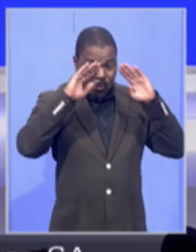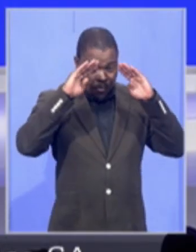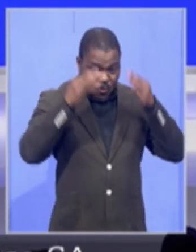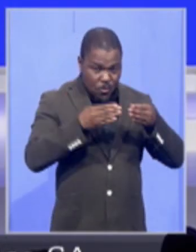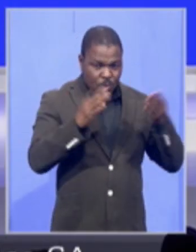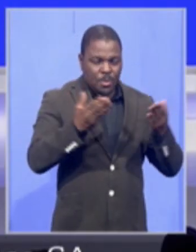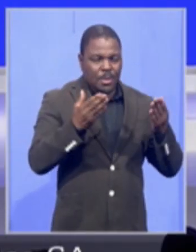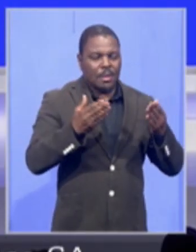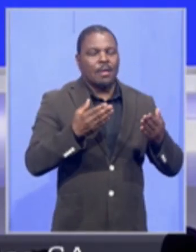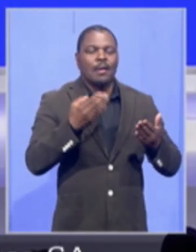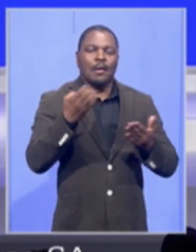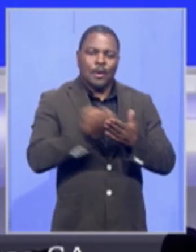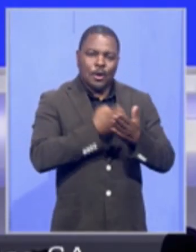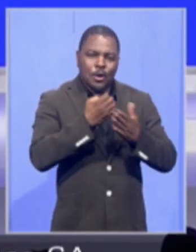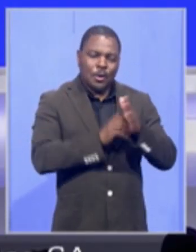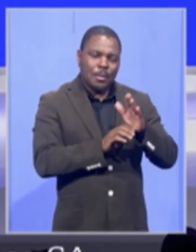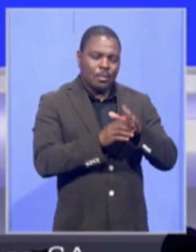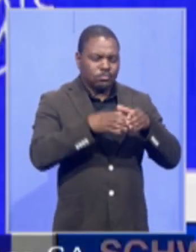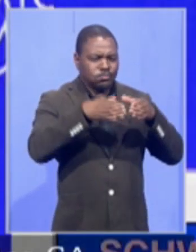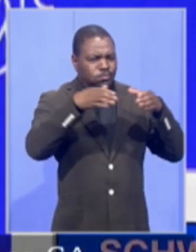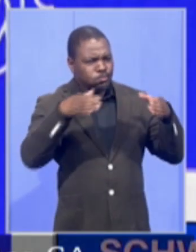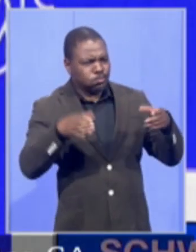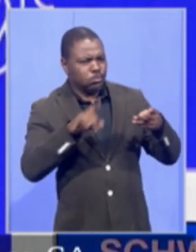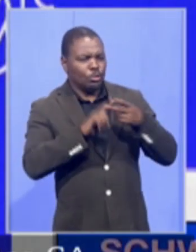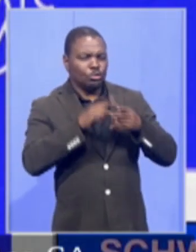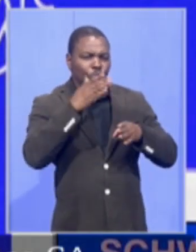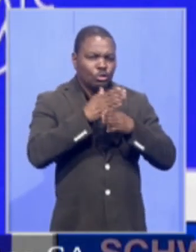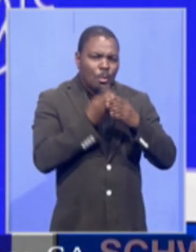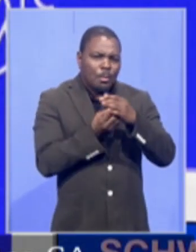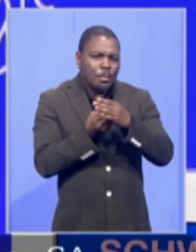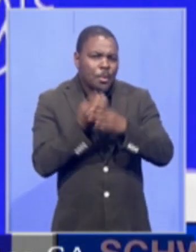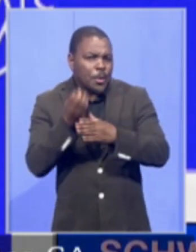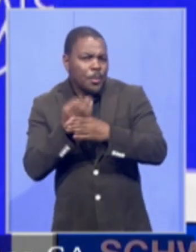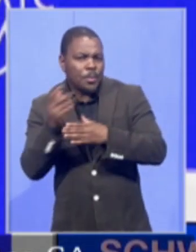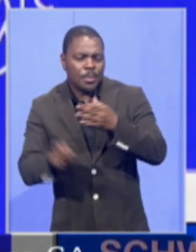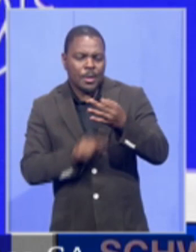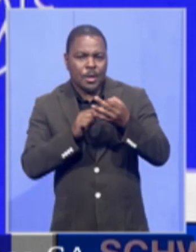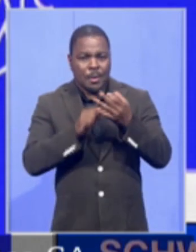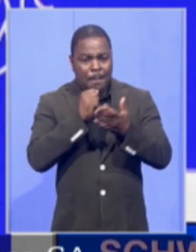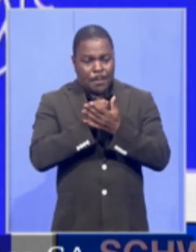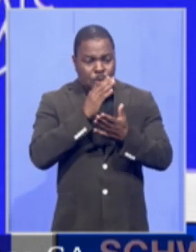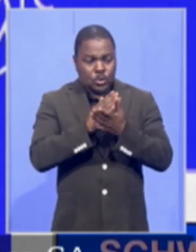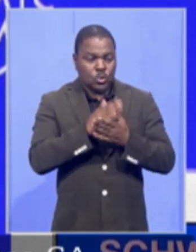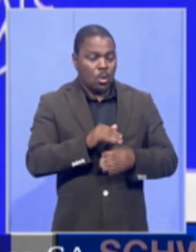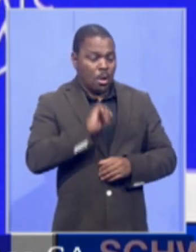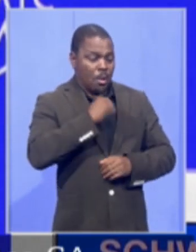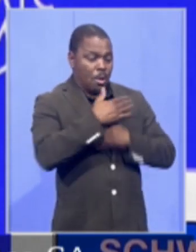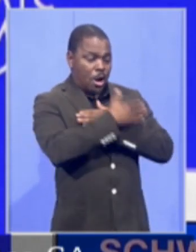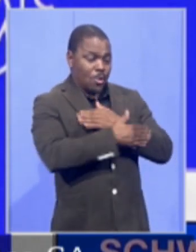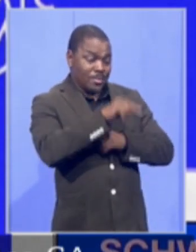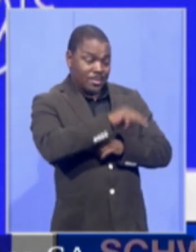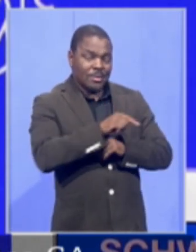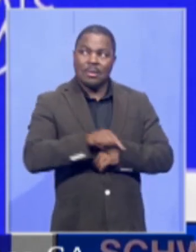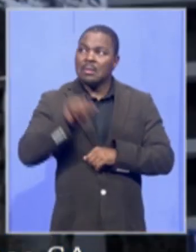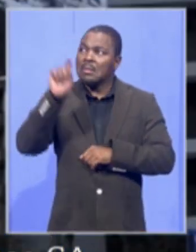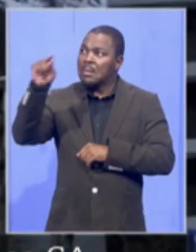economic growth, job creation, and making our country more attractive to